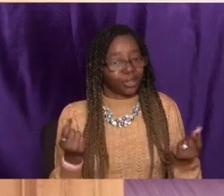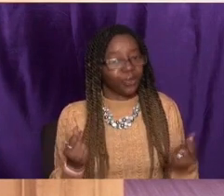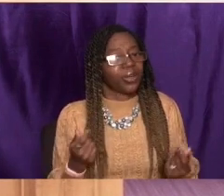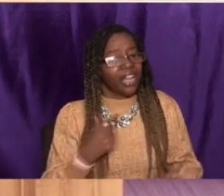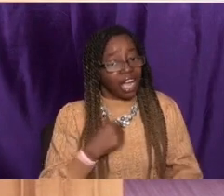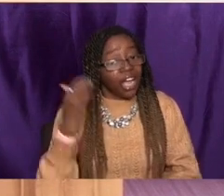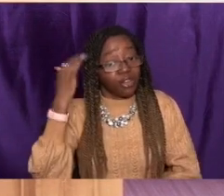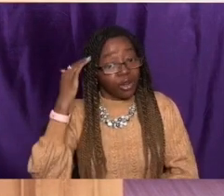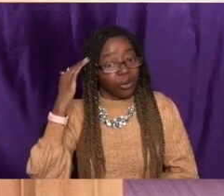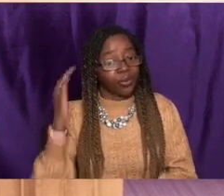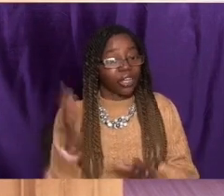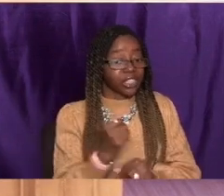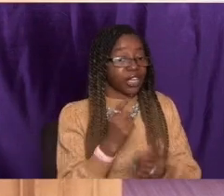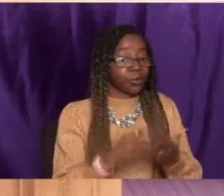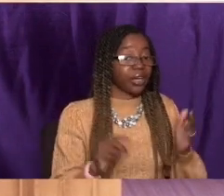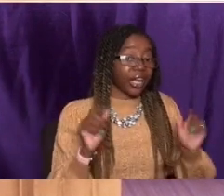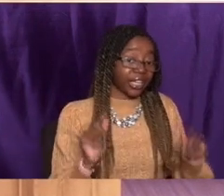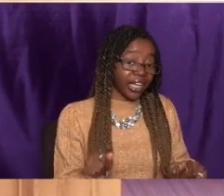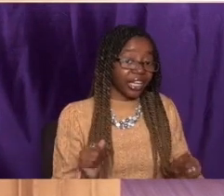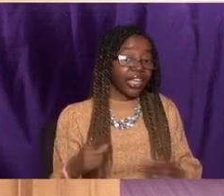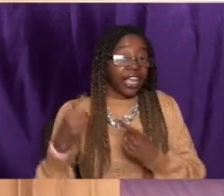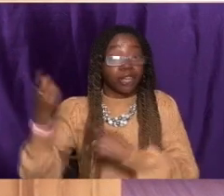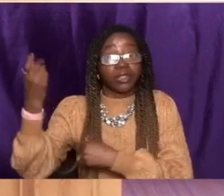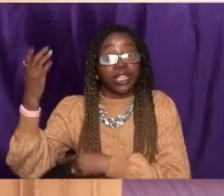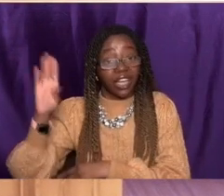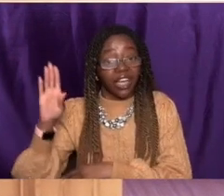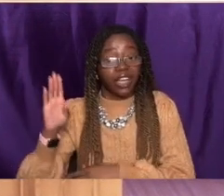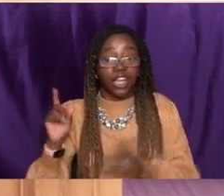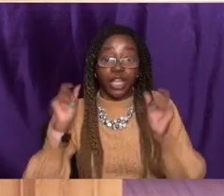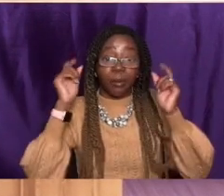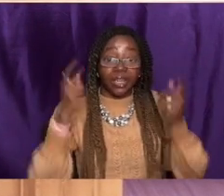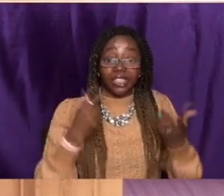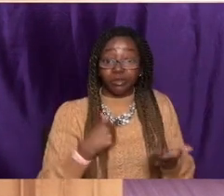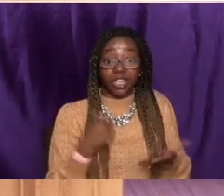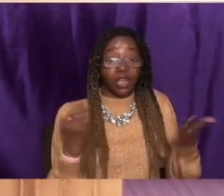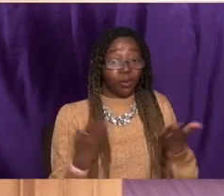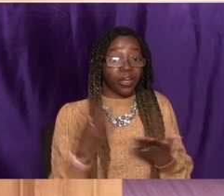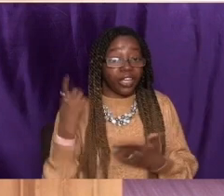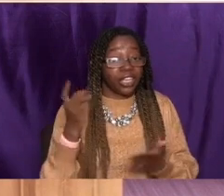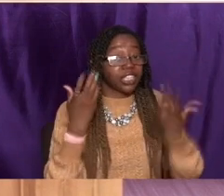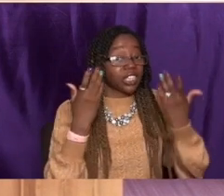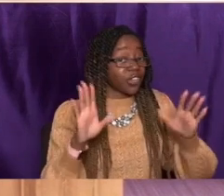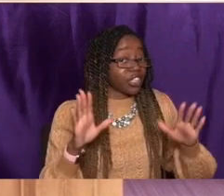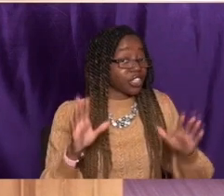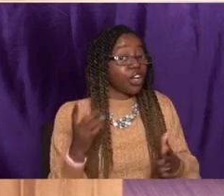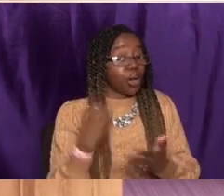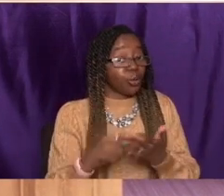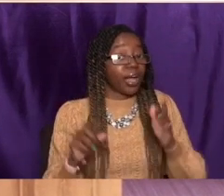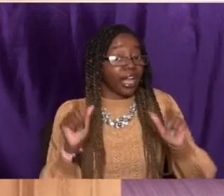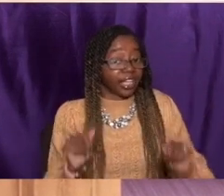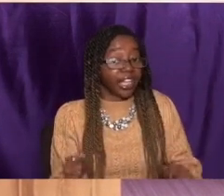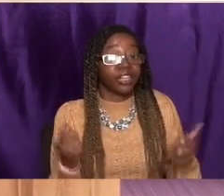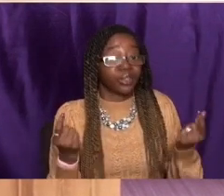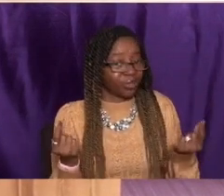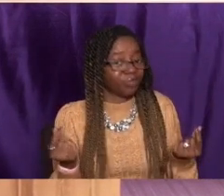I've learned when I take what I can do and give it to God, he amazes me at what he gets done with what I can do.